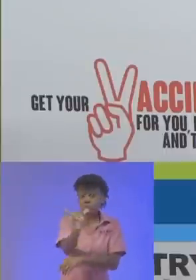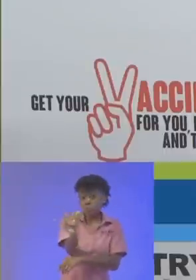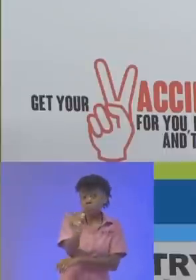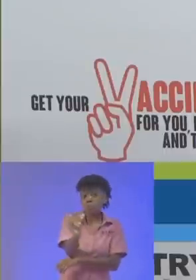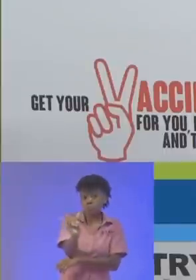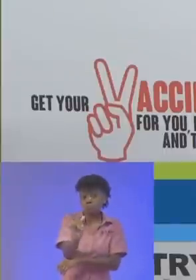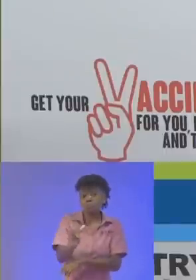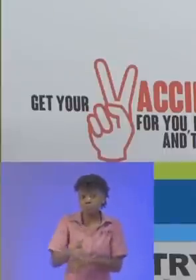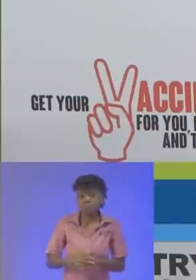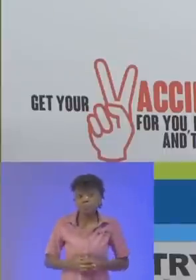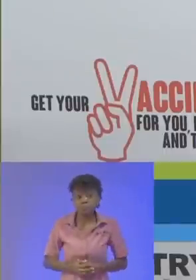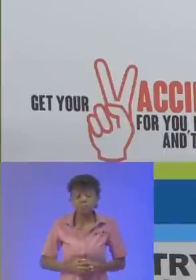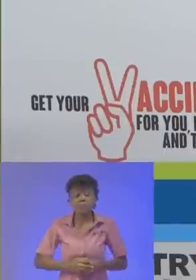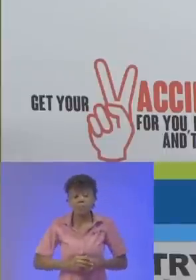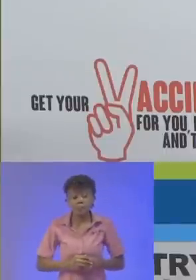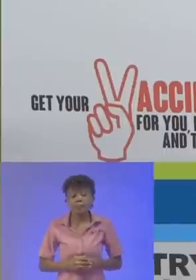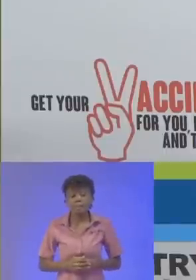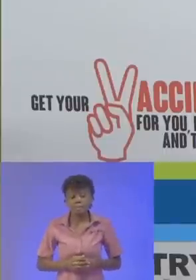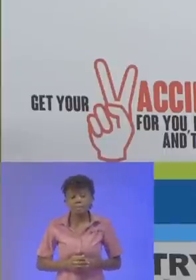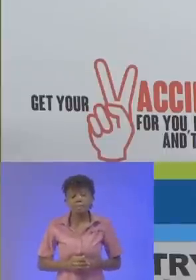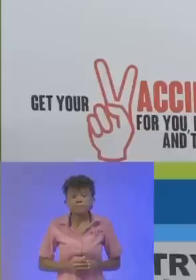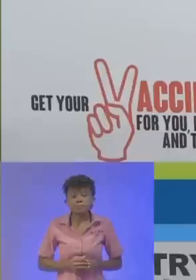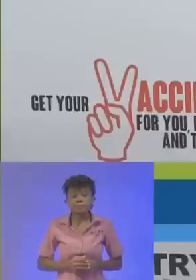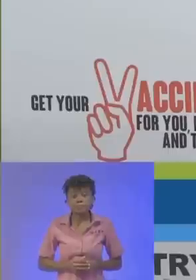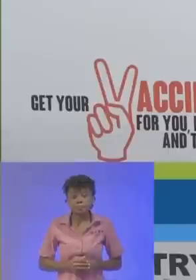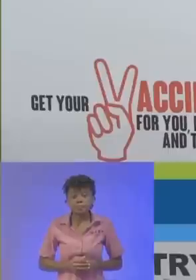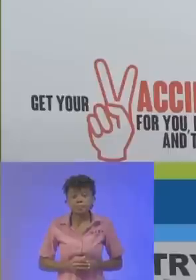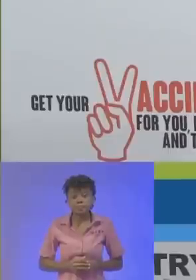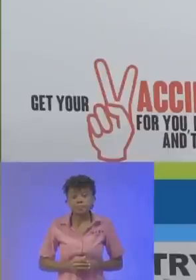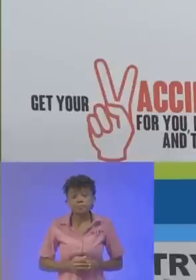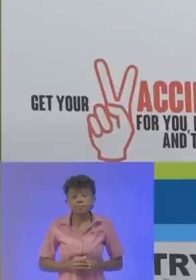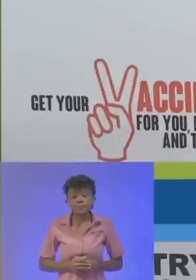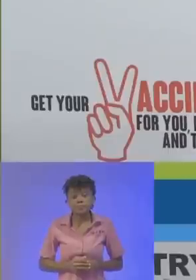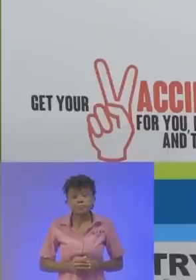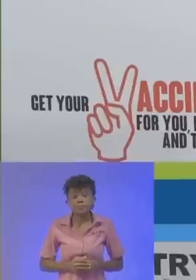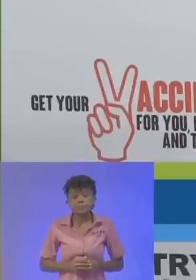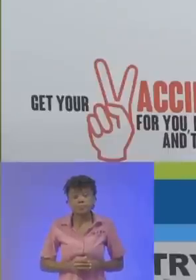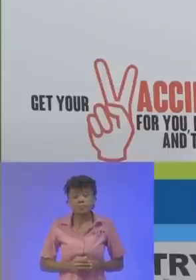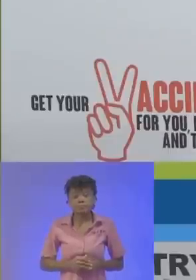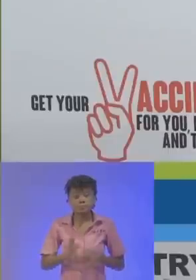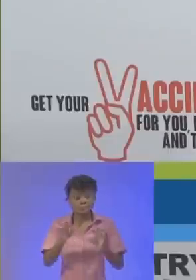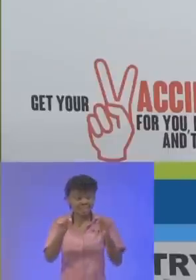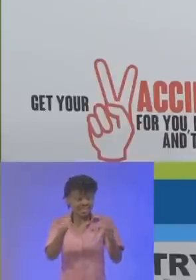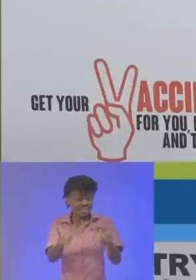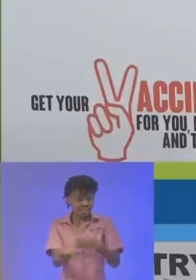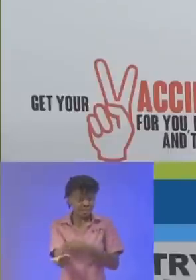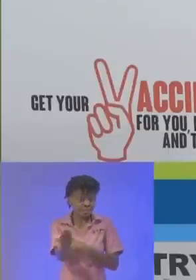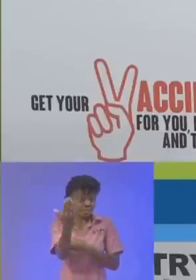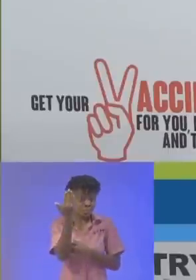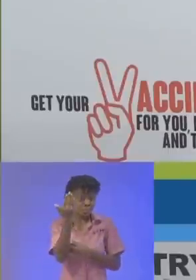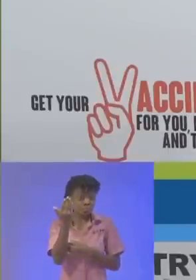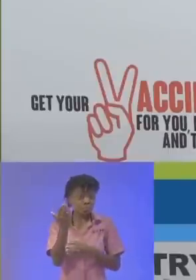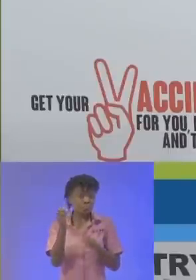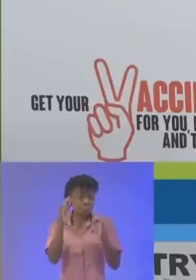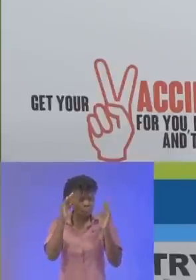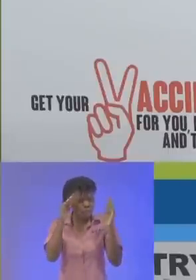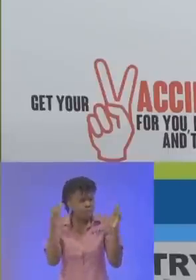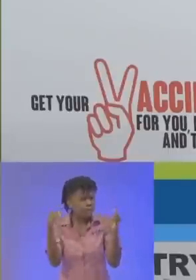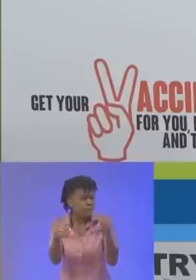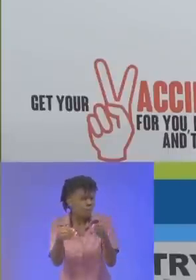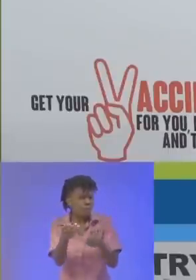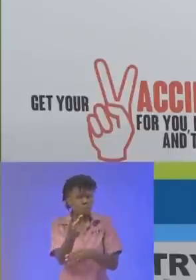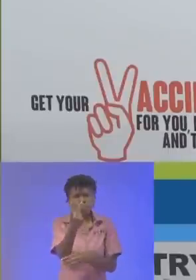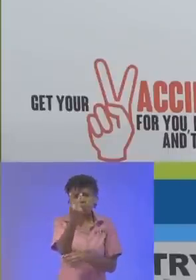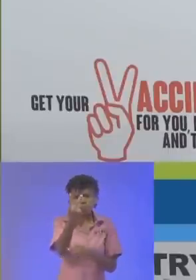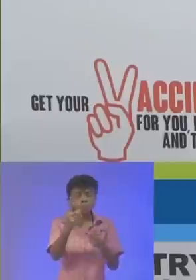of social media and other types of media. This morning, my presentation will be in two parts.